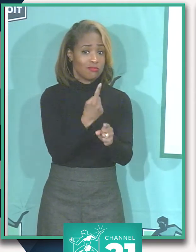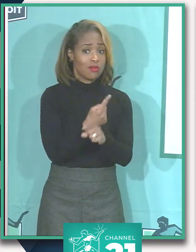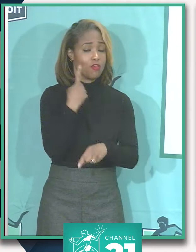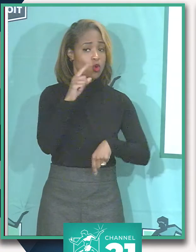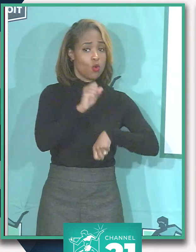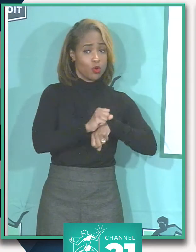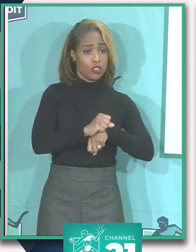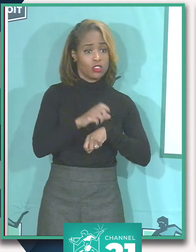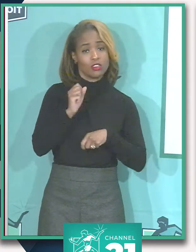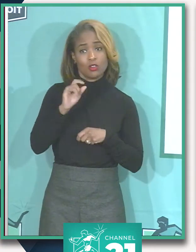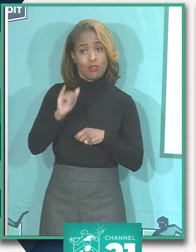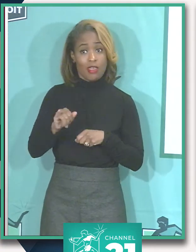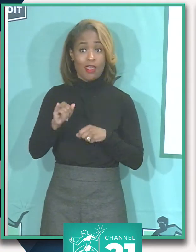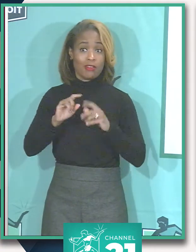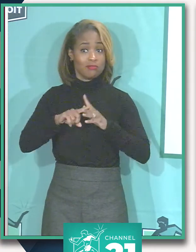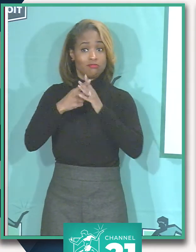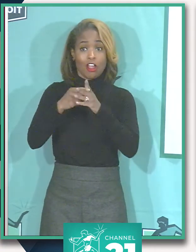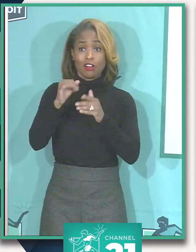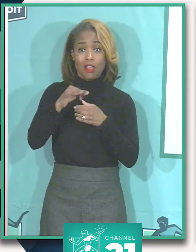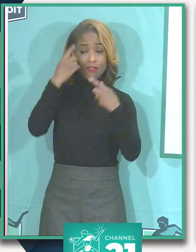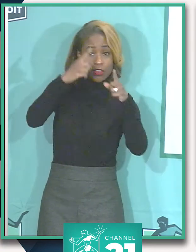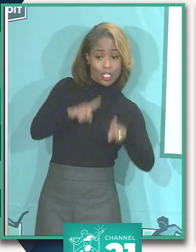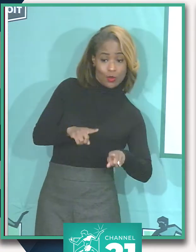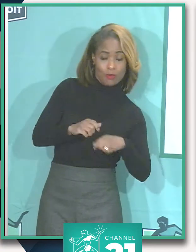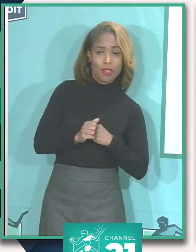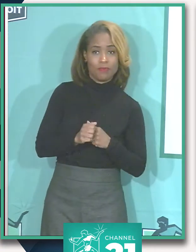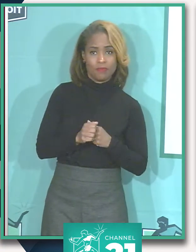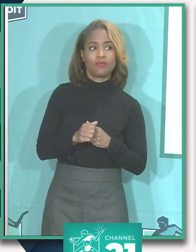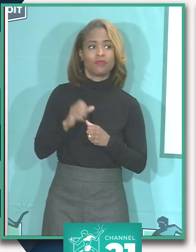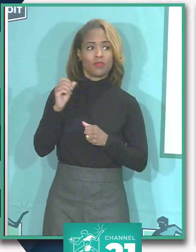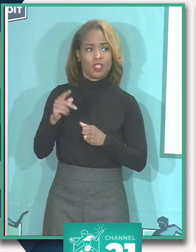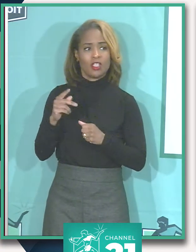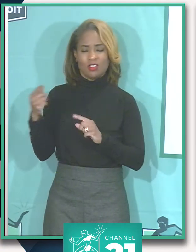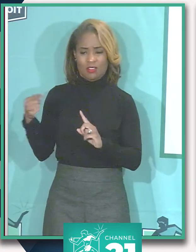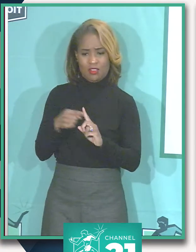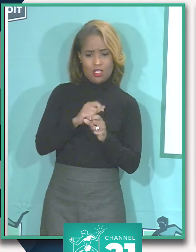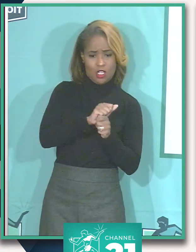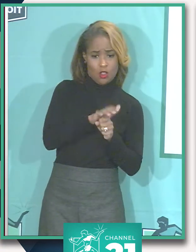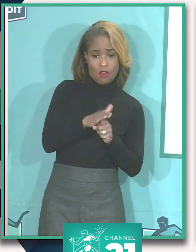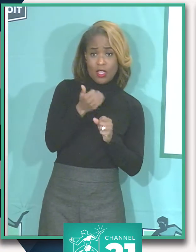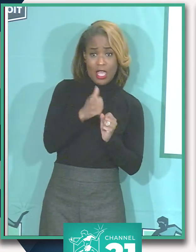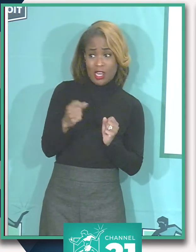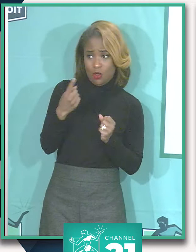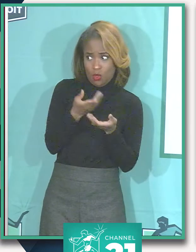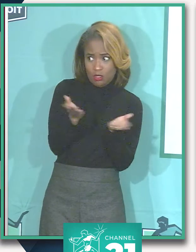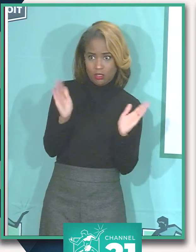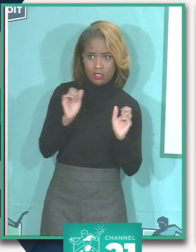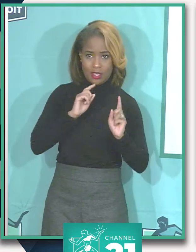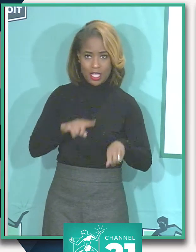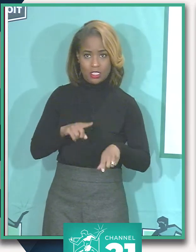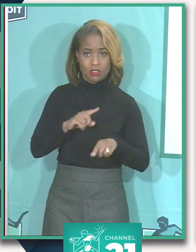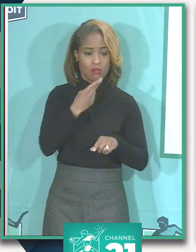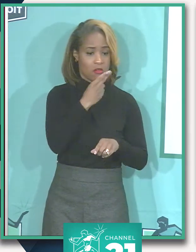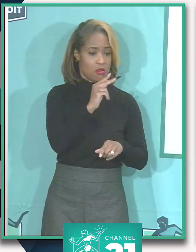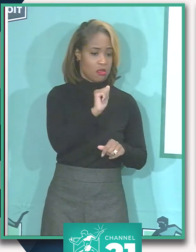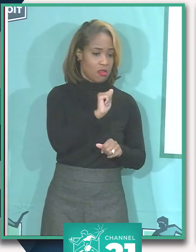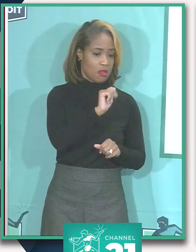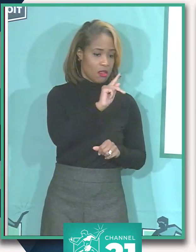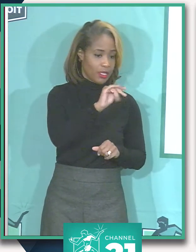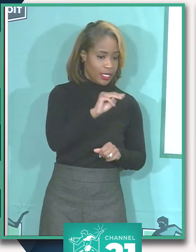sat down and worked it out. Appreciate it. The other is back to COVID, and it's for anyone, please, Hakeem or Denise, too,